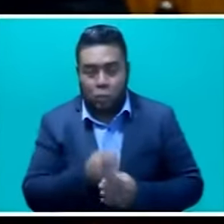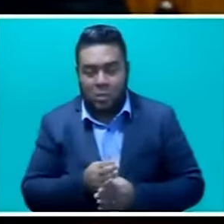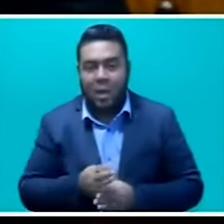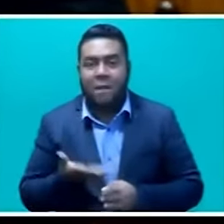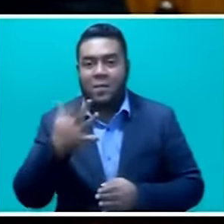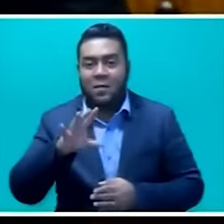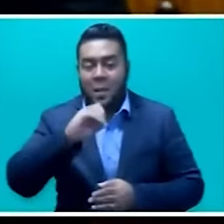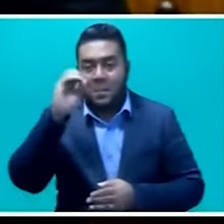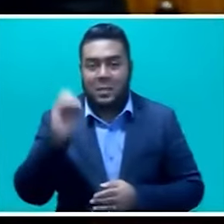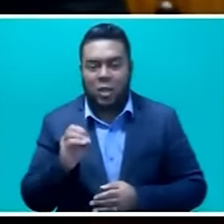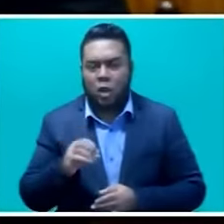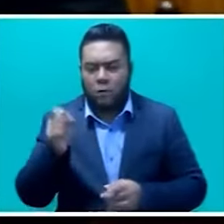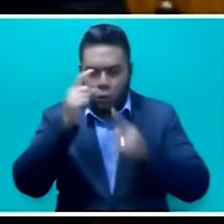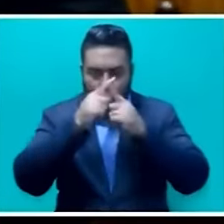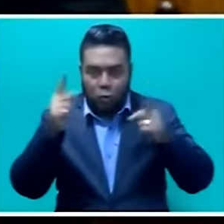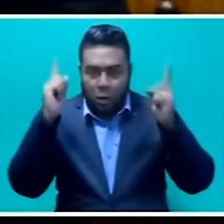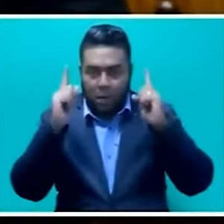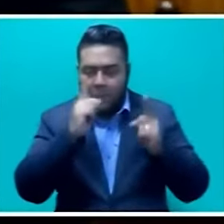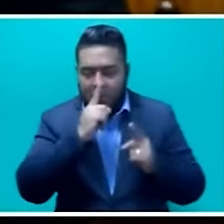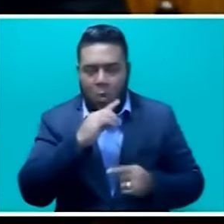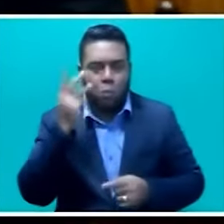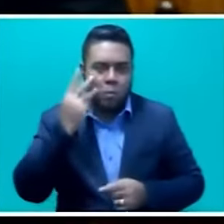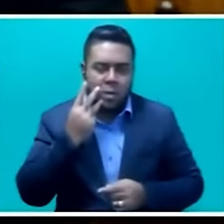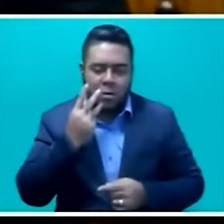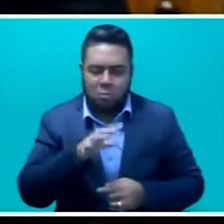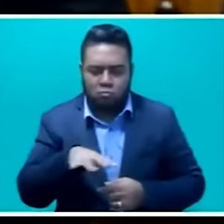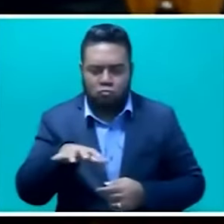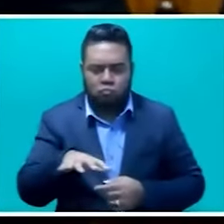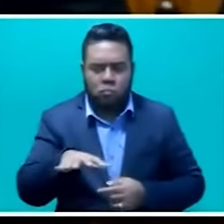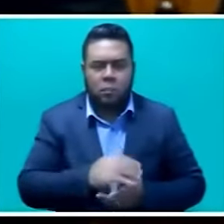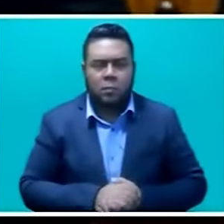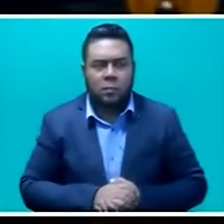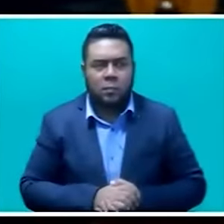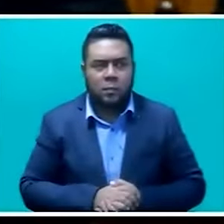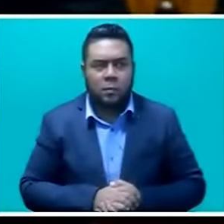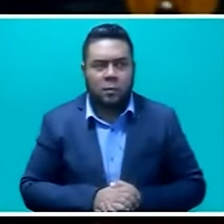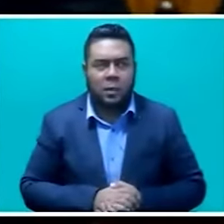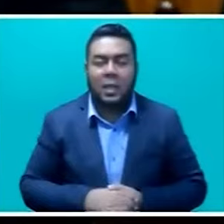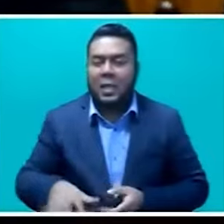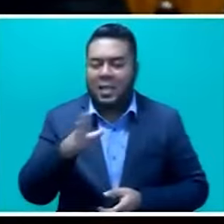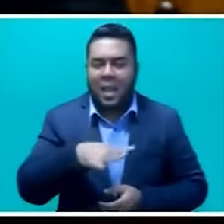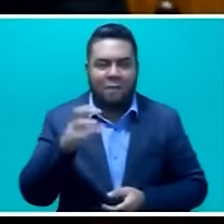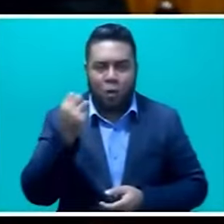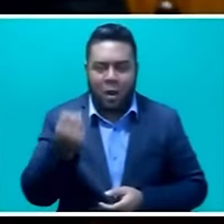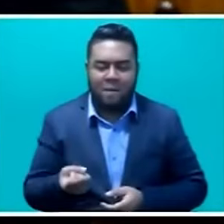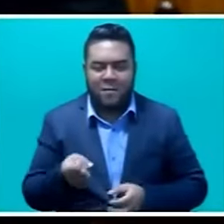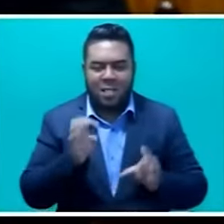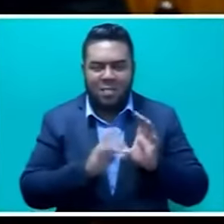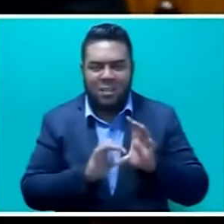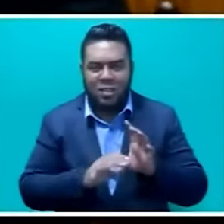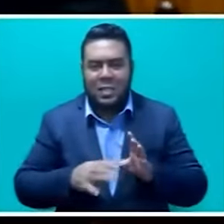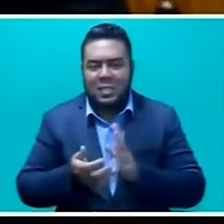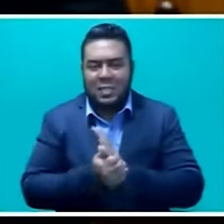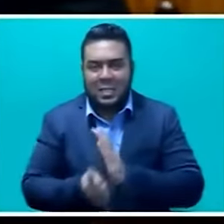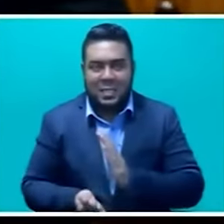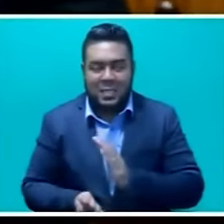50% of graduates. The 21st century workplace requires that nearly everyone have digital skills.